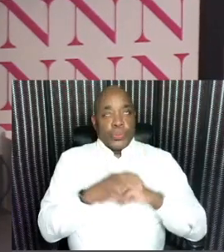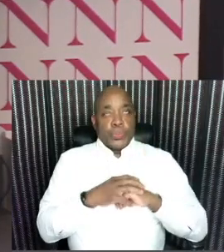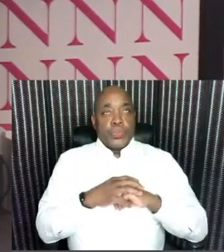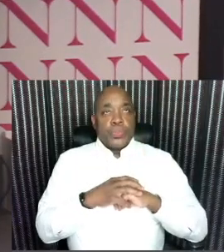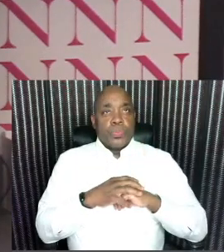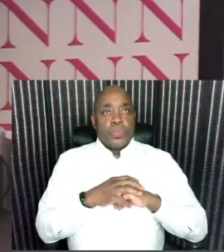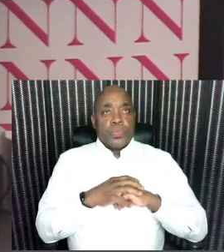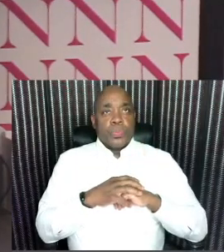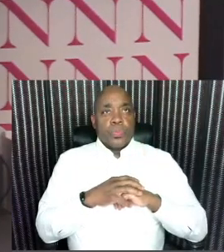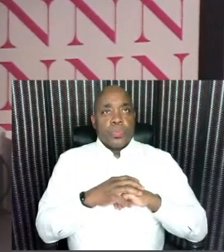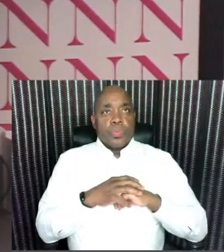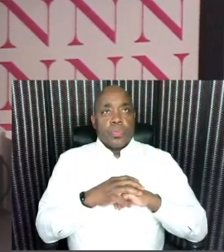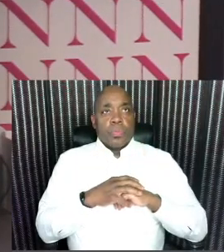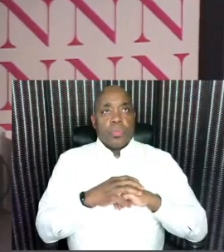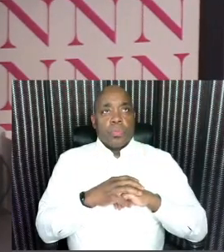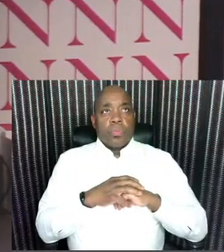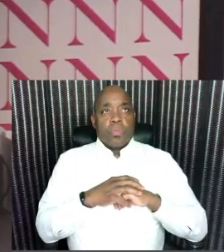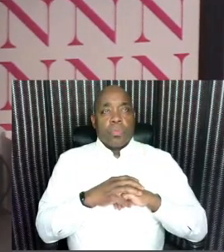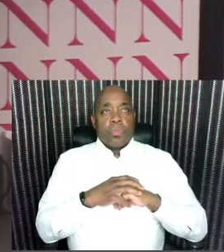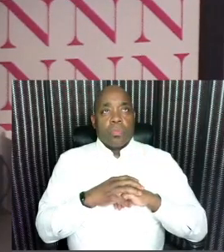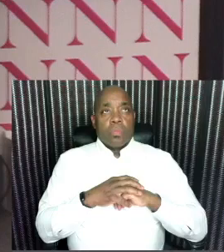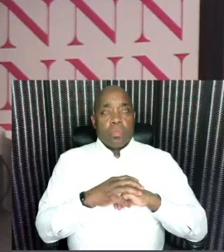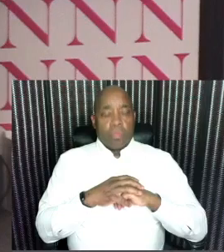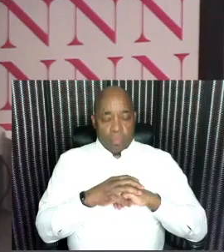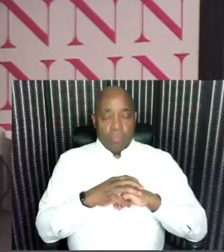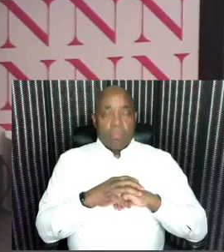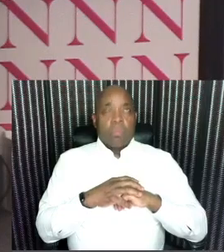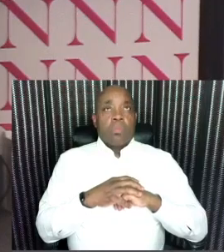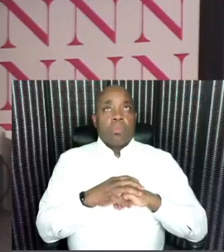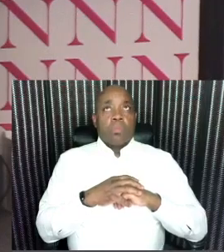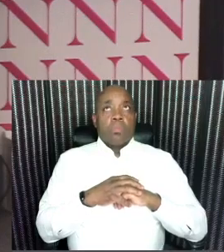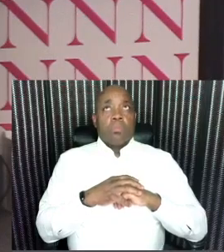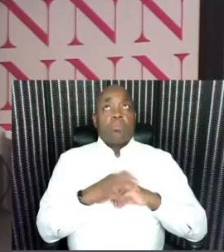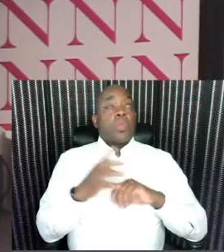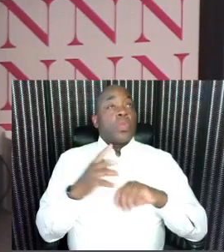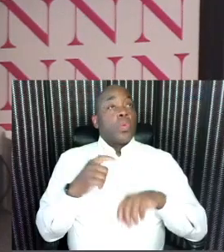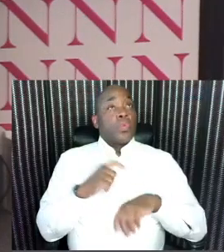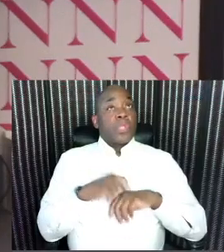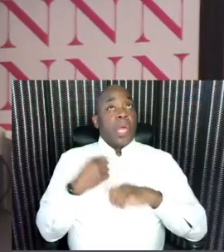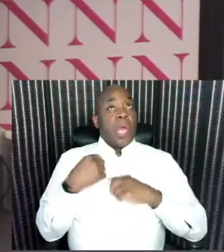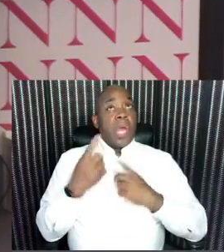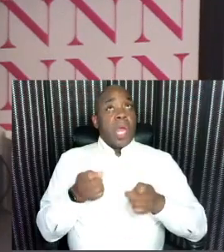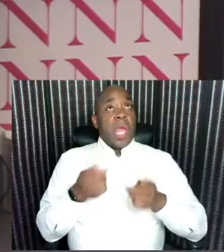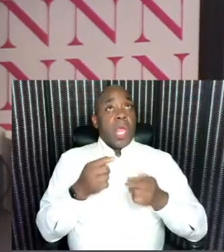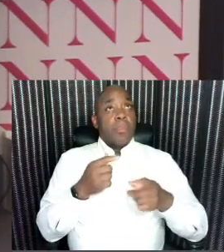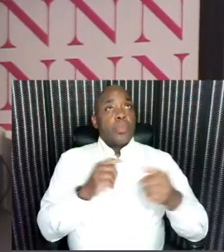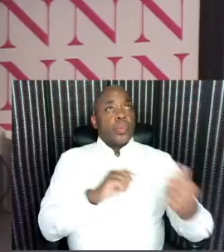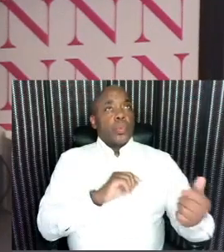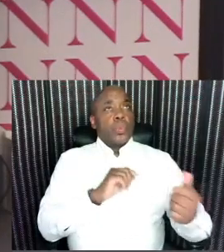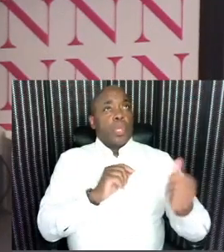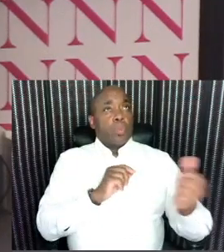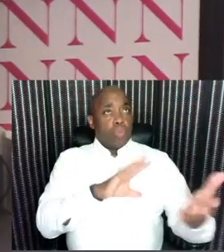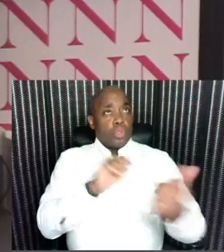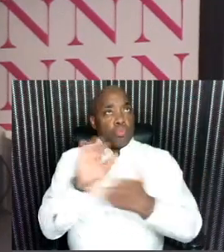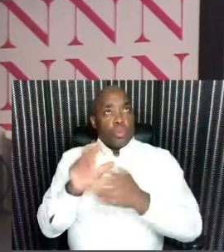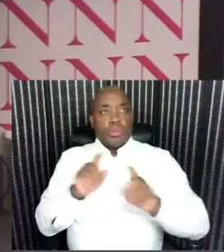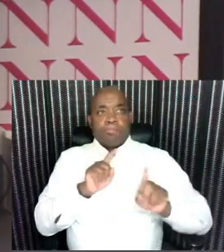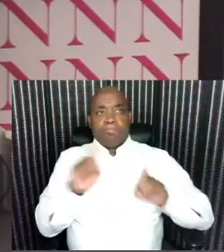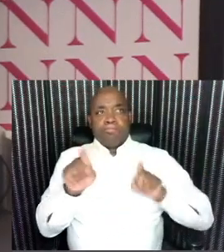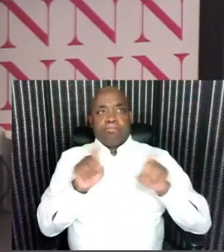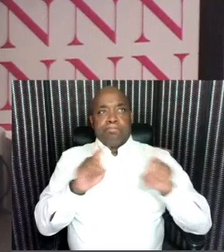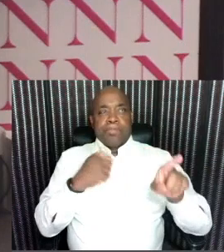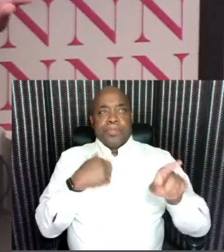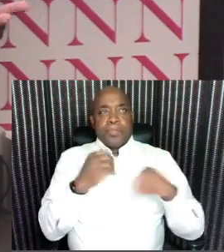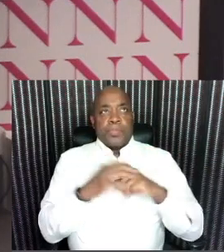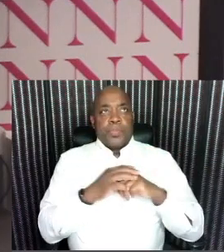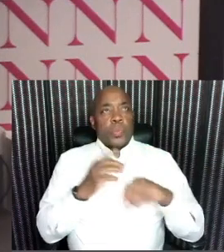that I think we've approached it over time. One is when we think about the archives